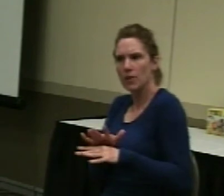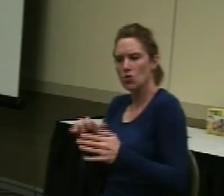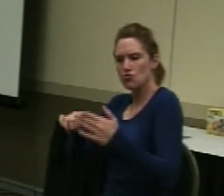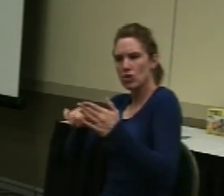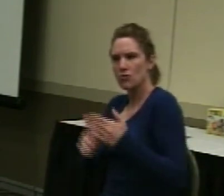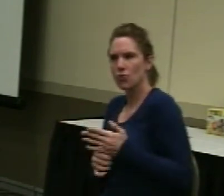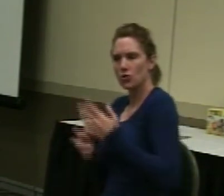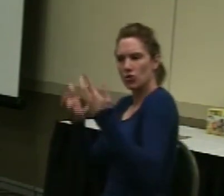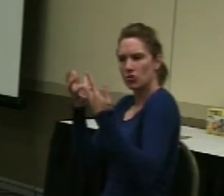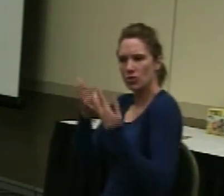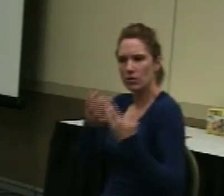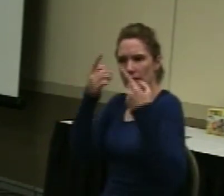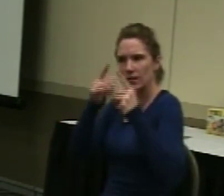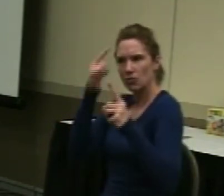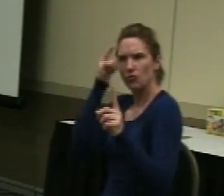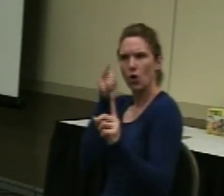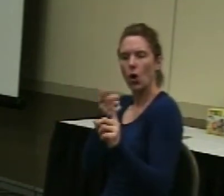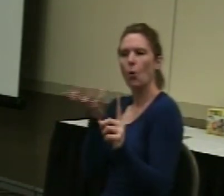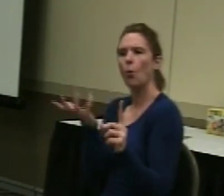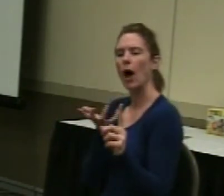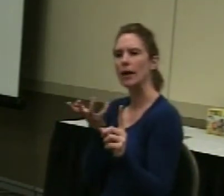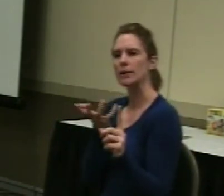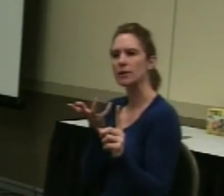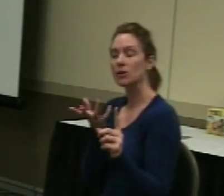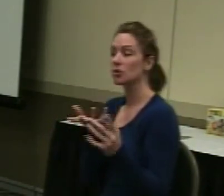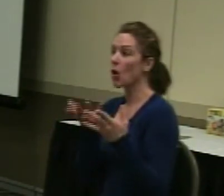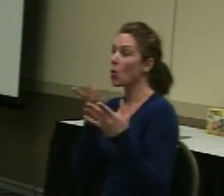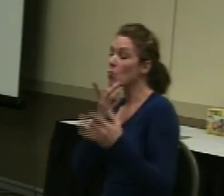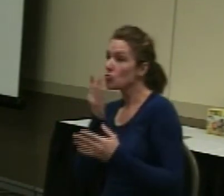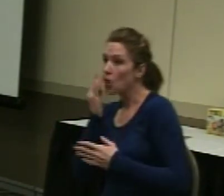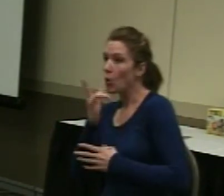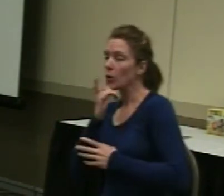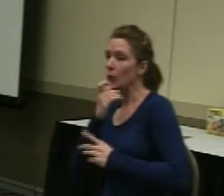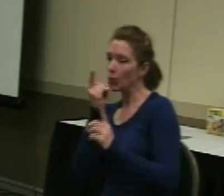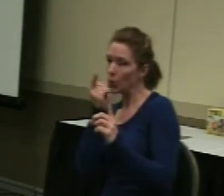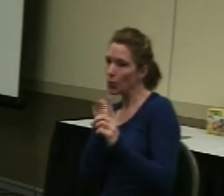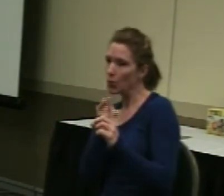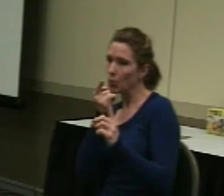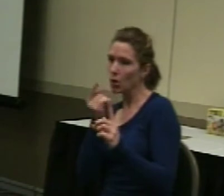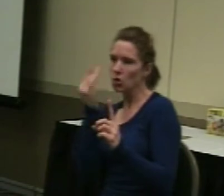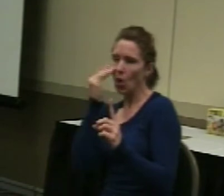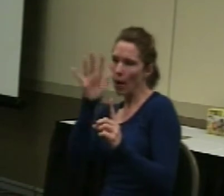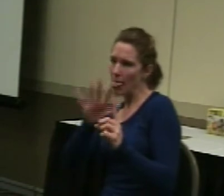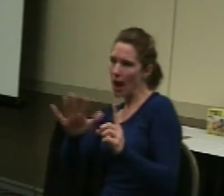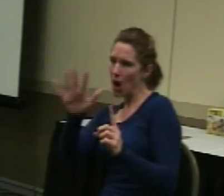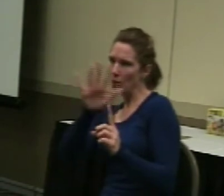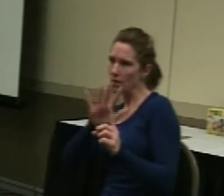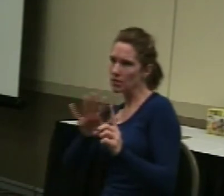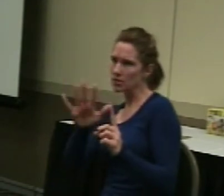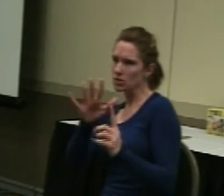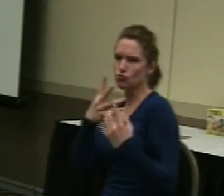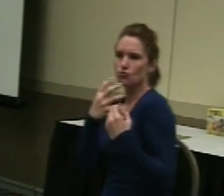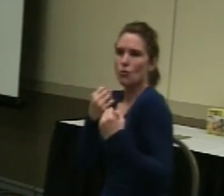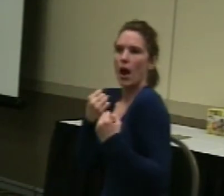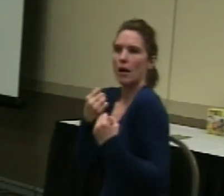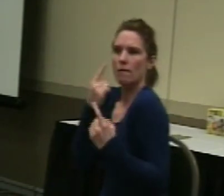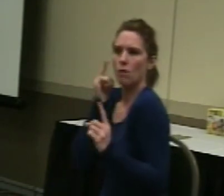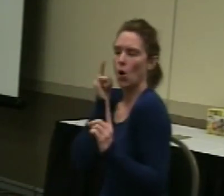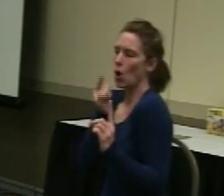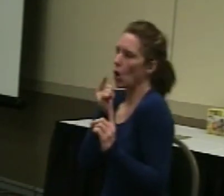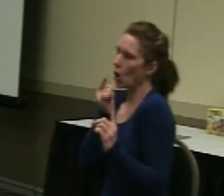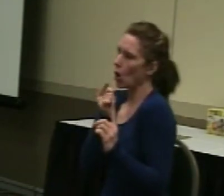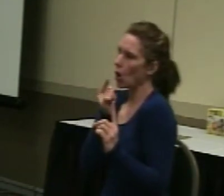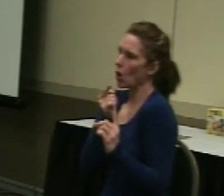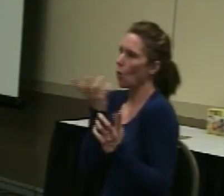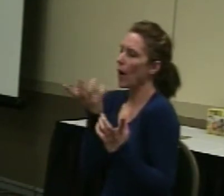this child? So getting to know Susan, getting to know the areas of strength that she is bringing,